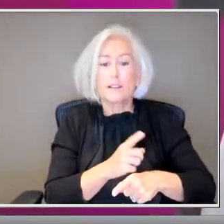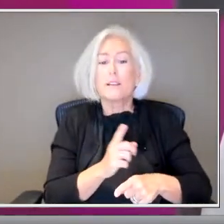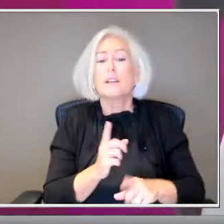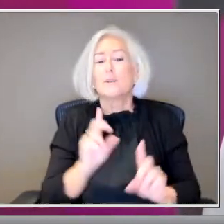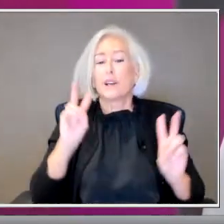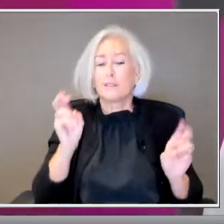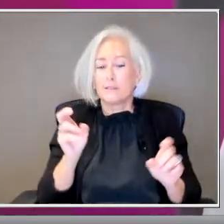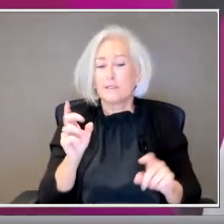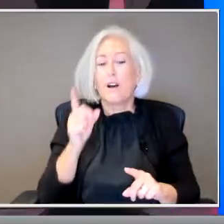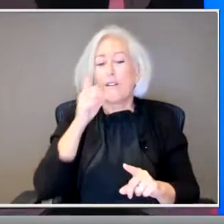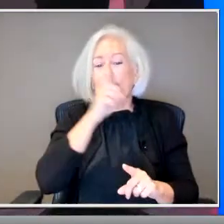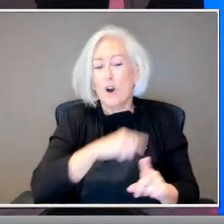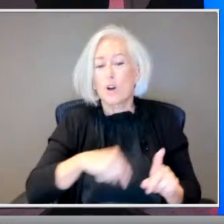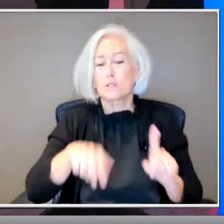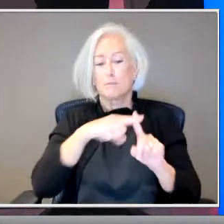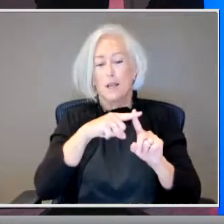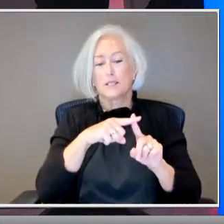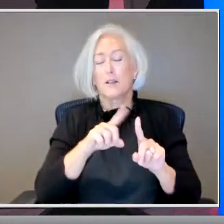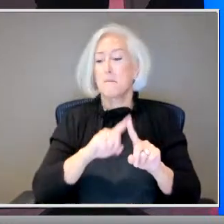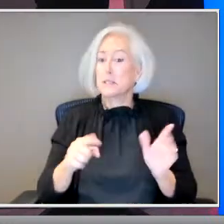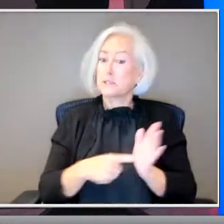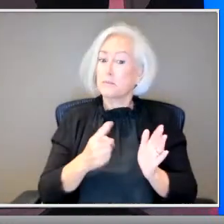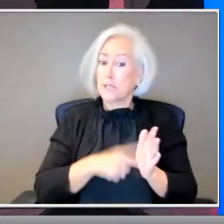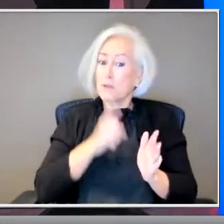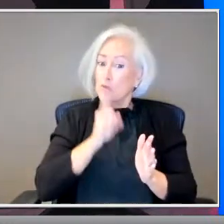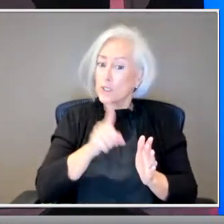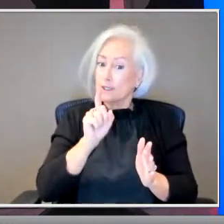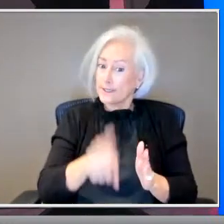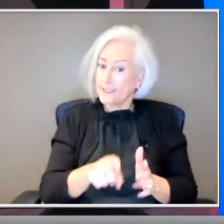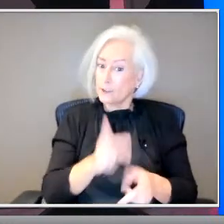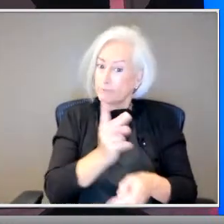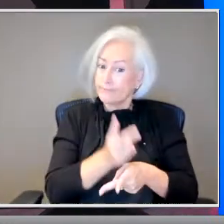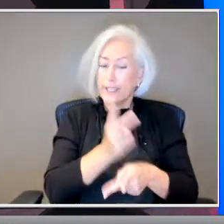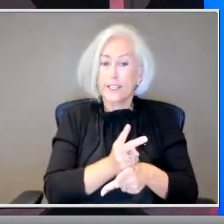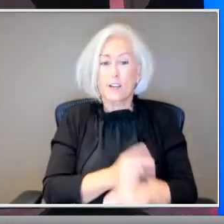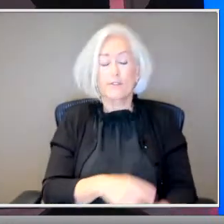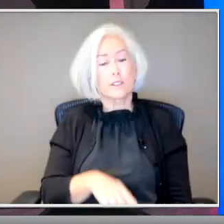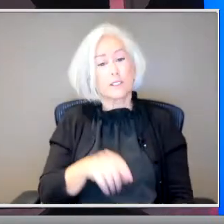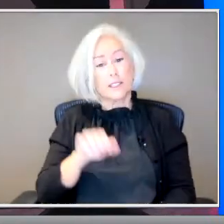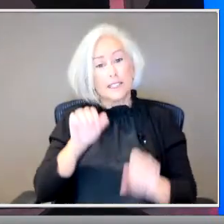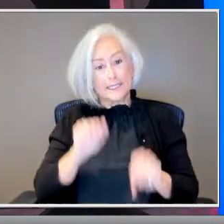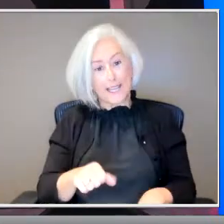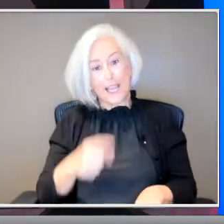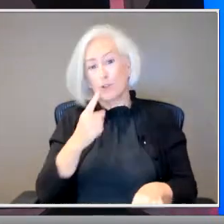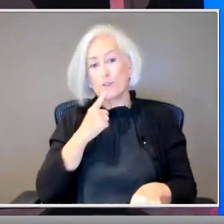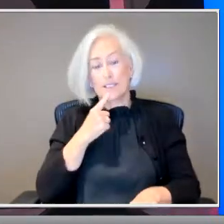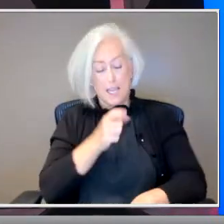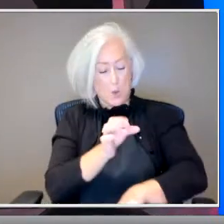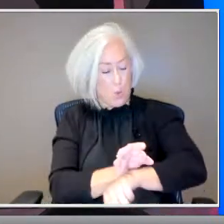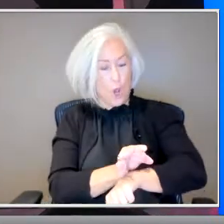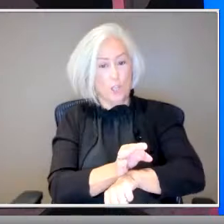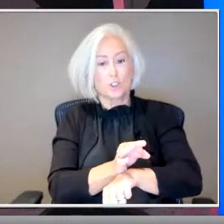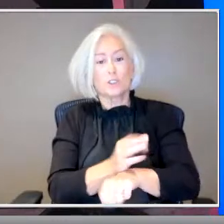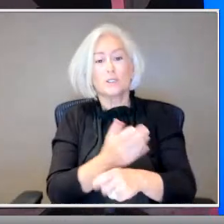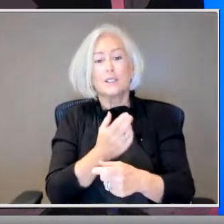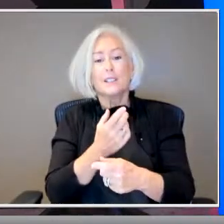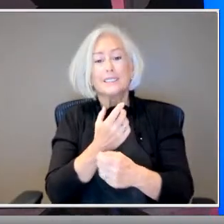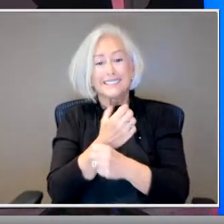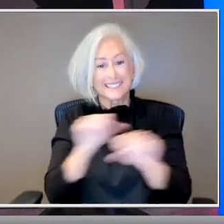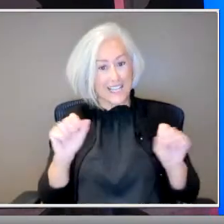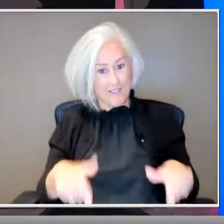further follow-up. Dr. Reddy, can we safely say watches are saving lives because they're getting to you earlier? They are,